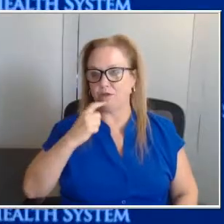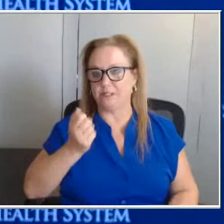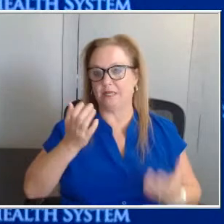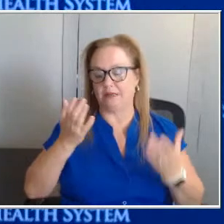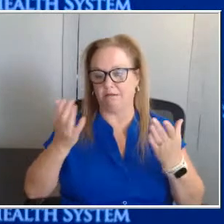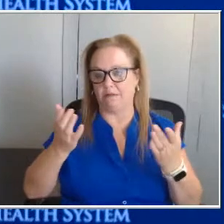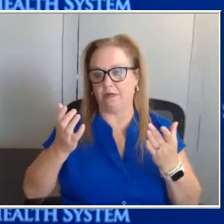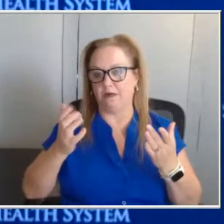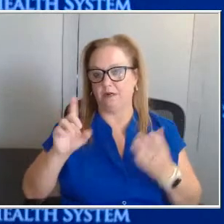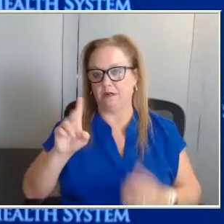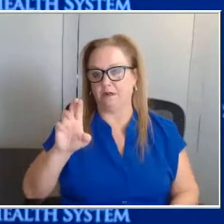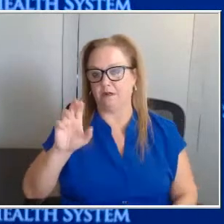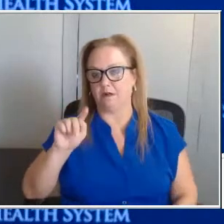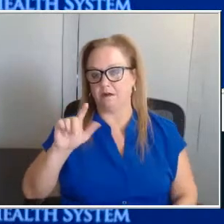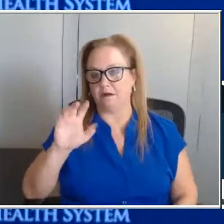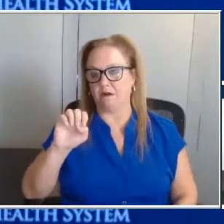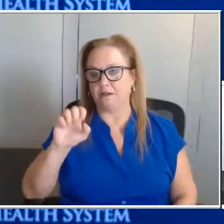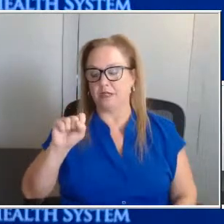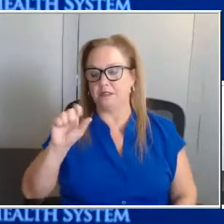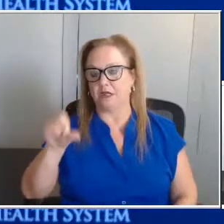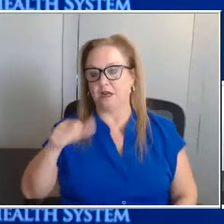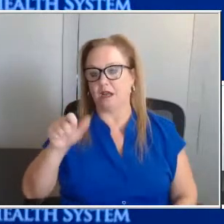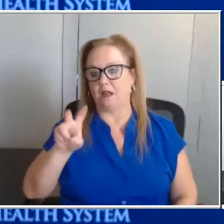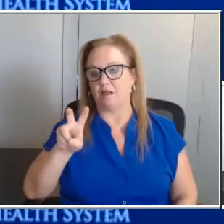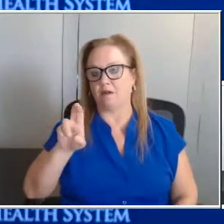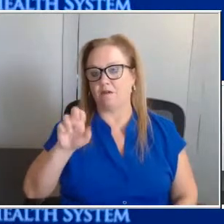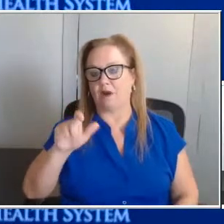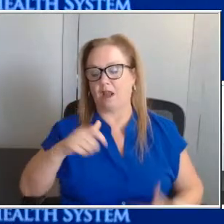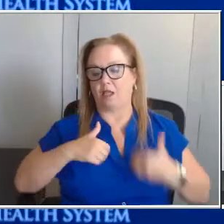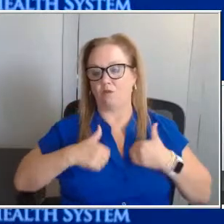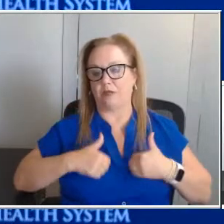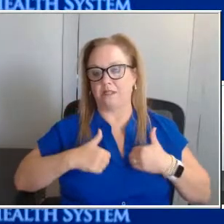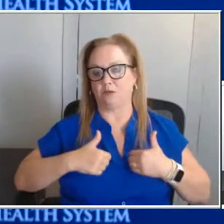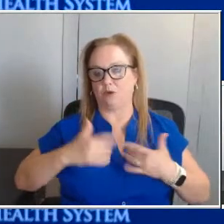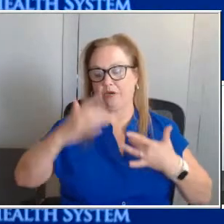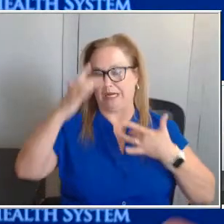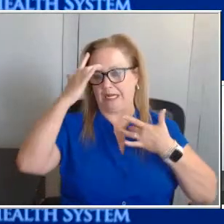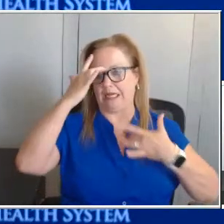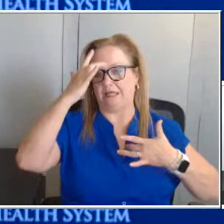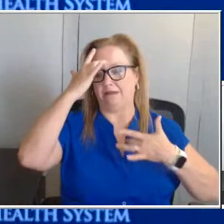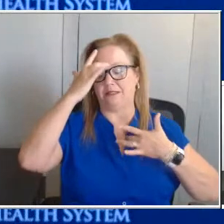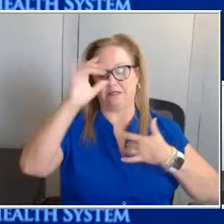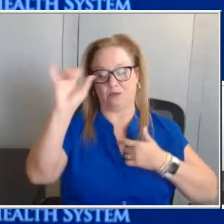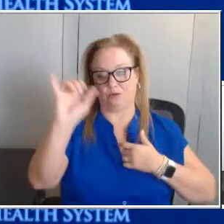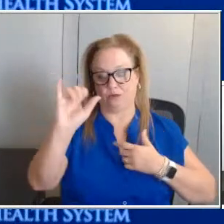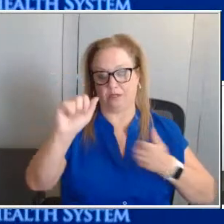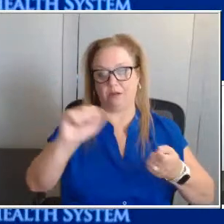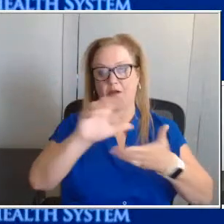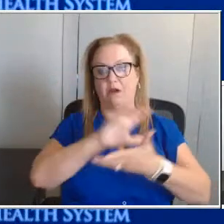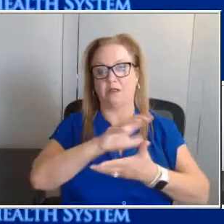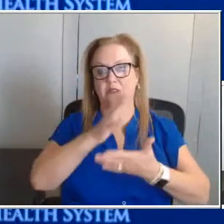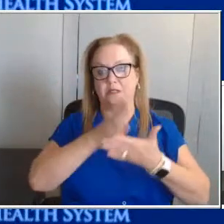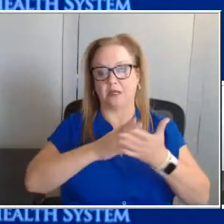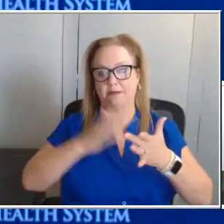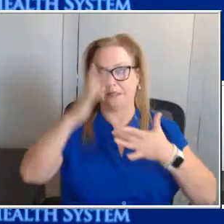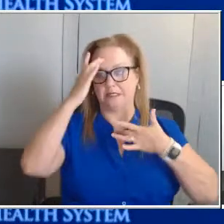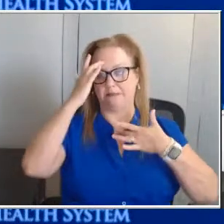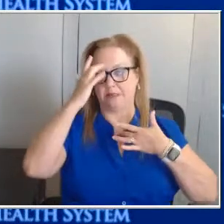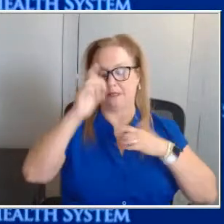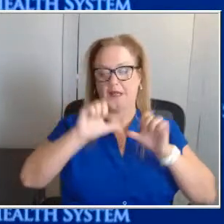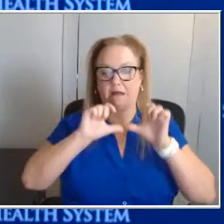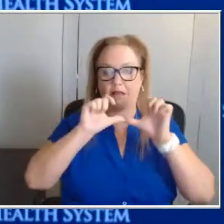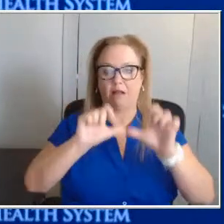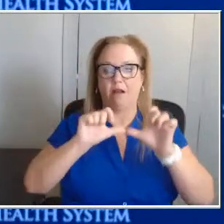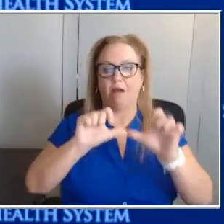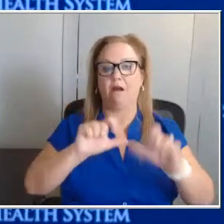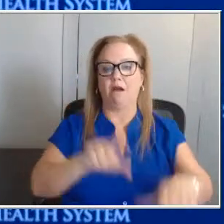Dr. Stites, other viral respiratory illnesses can, cause some symptoms like long COVID. We know